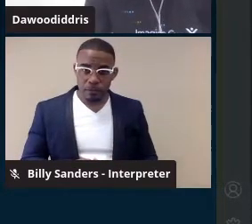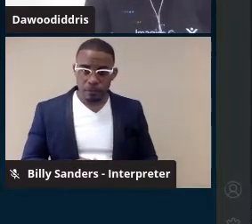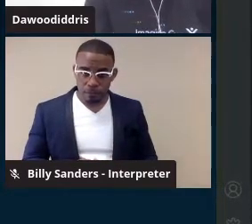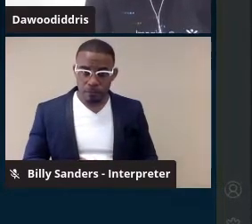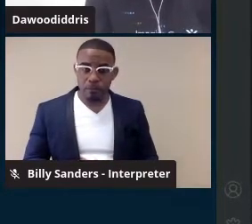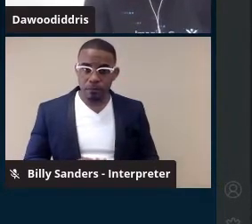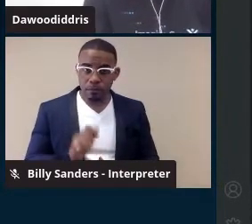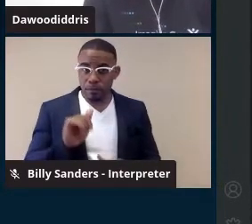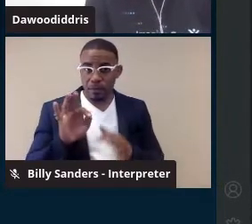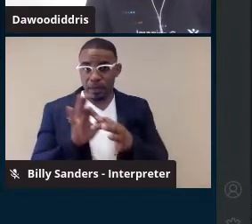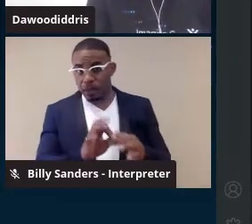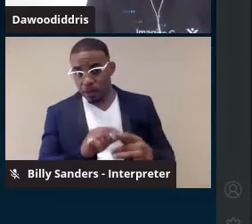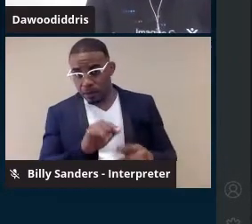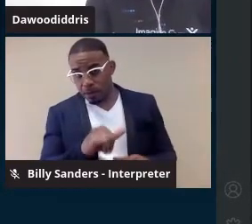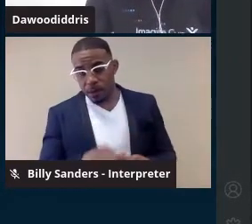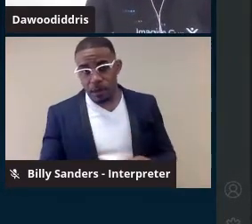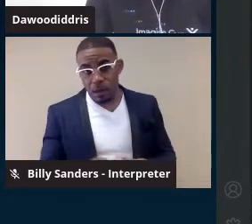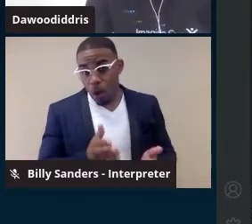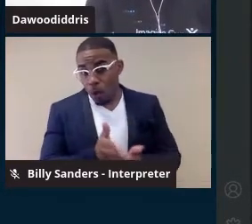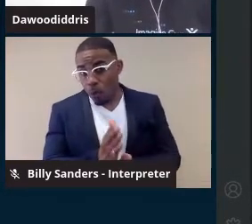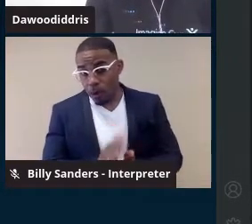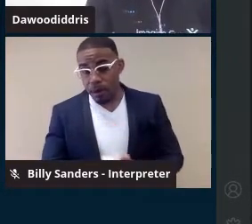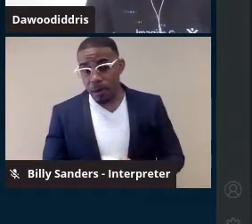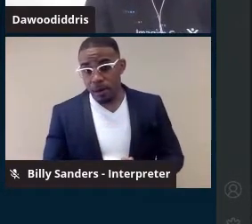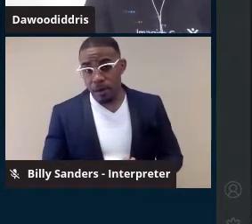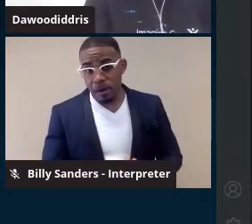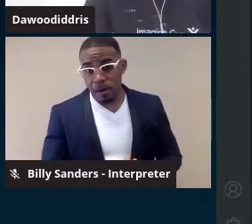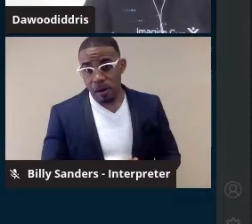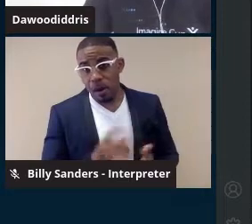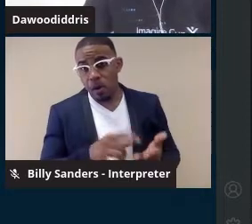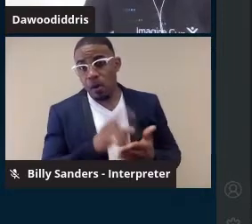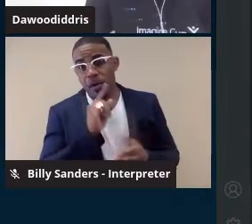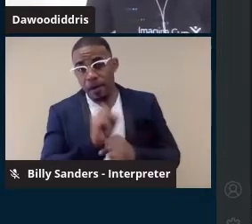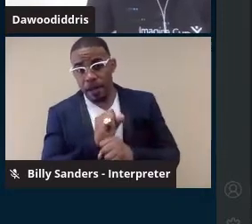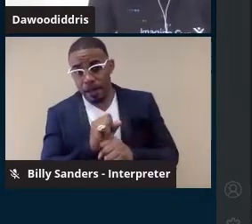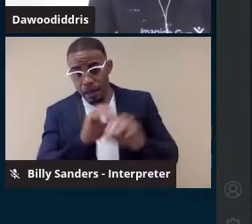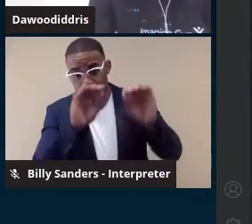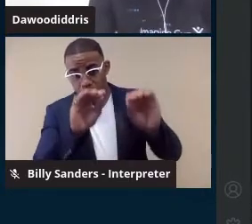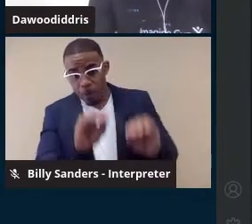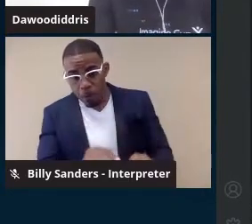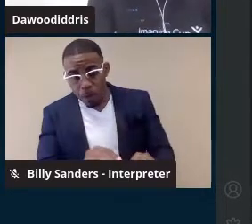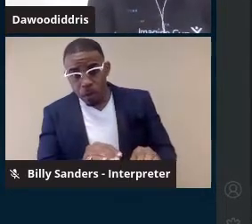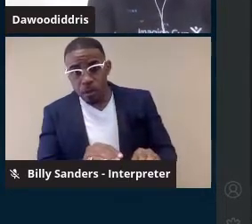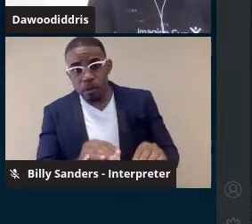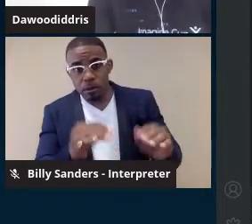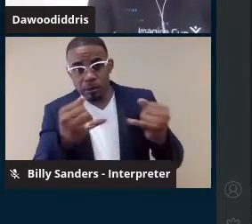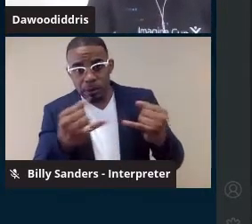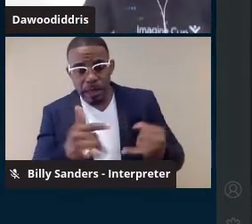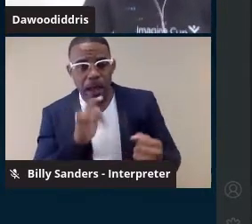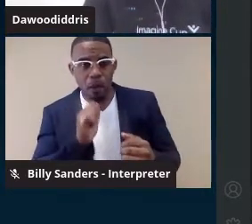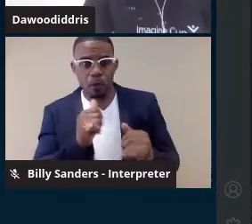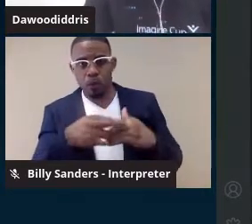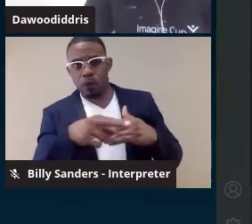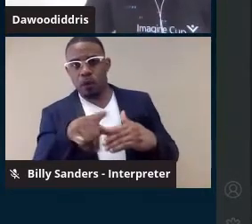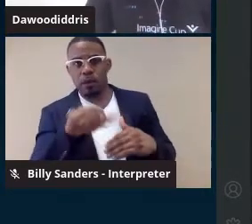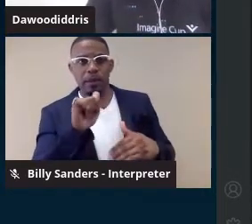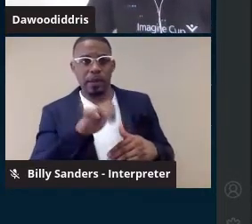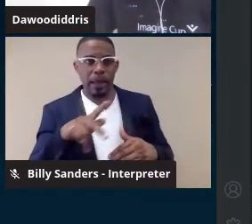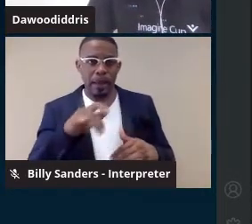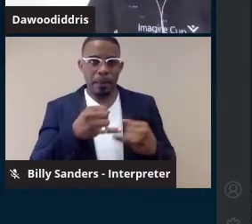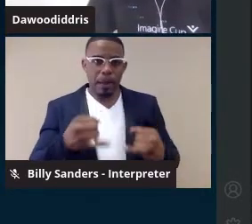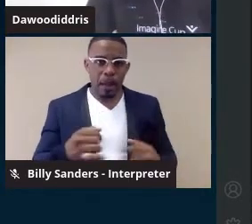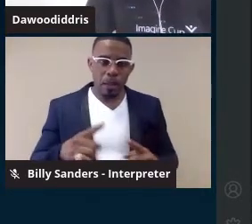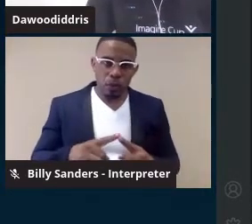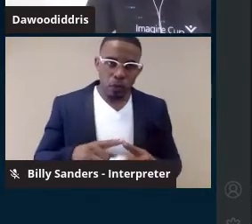connect to me, all right? Once you actually return the client, I want to return this particular client